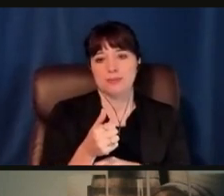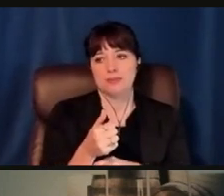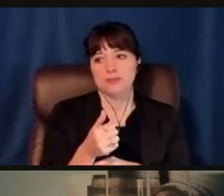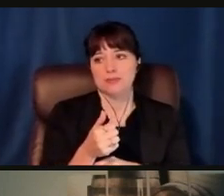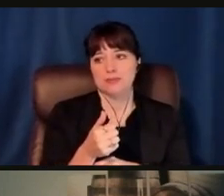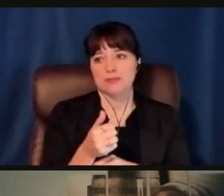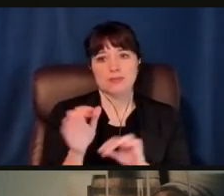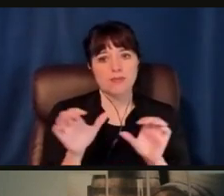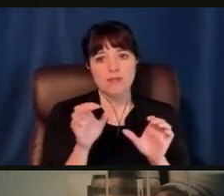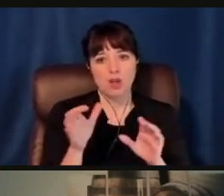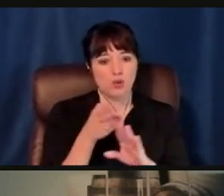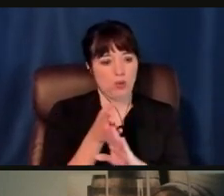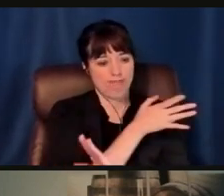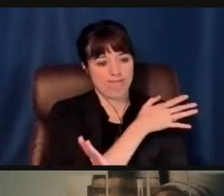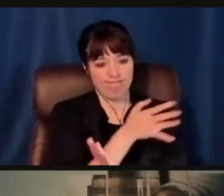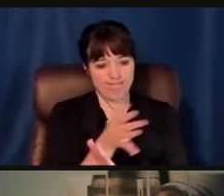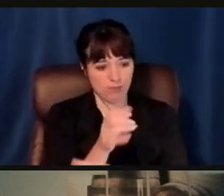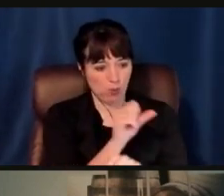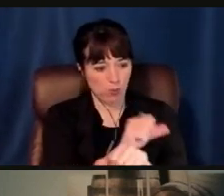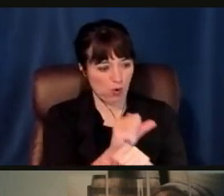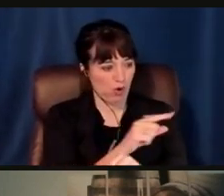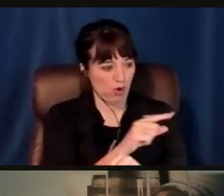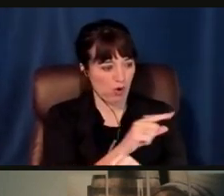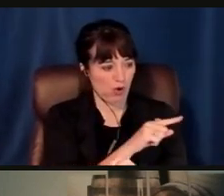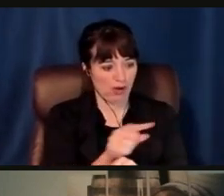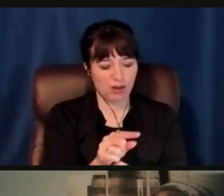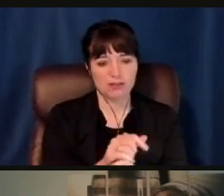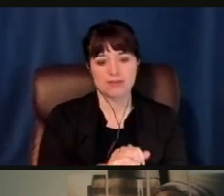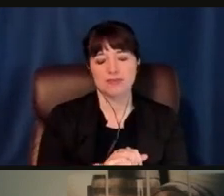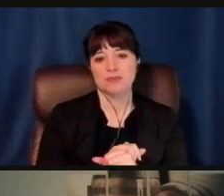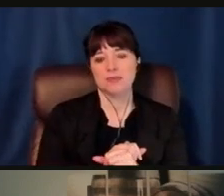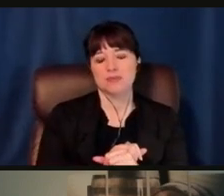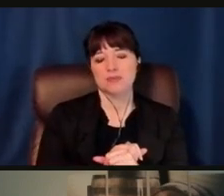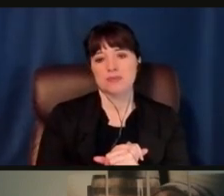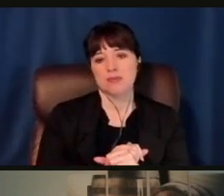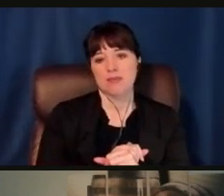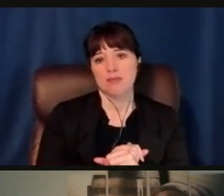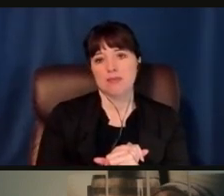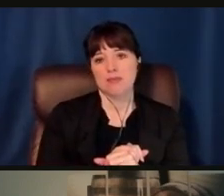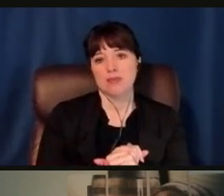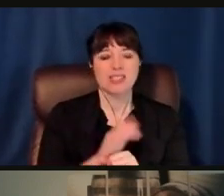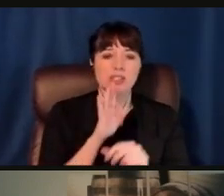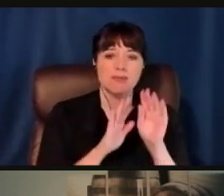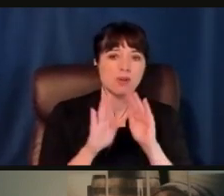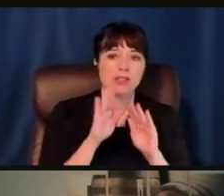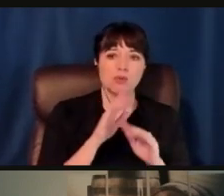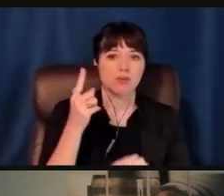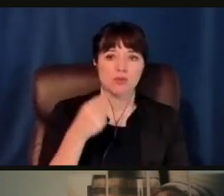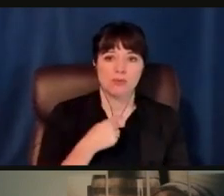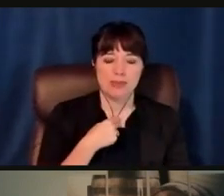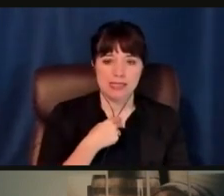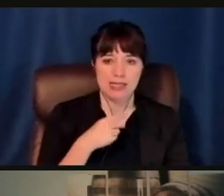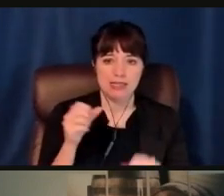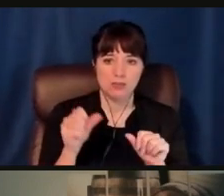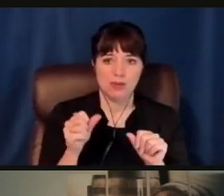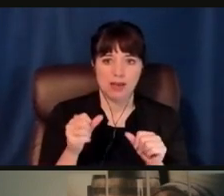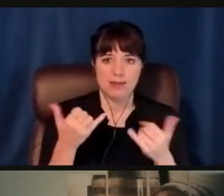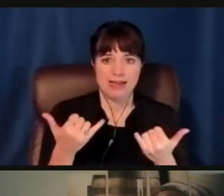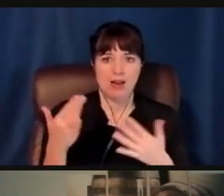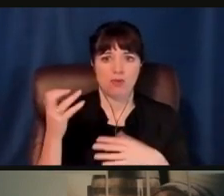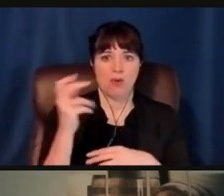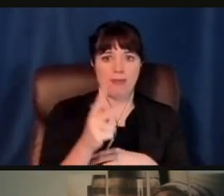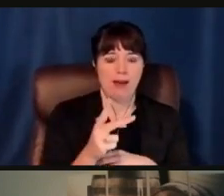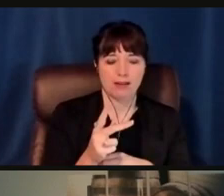we don't do the other behind the scenes work in terms of, and it's just frustrating to me to be able to now have to go back